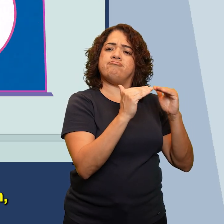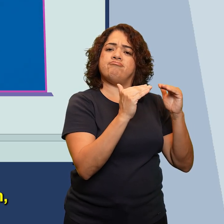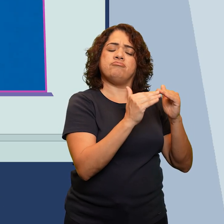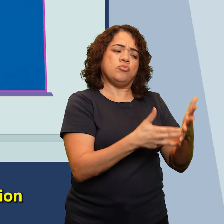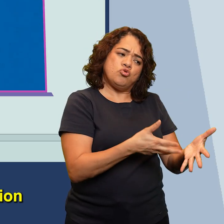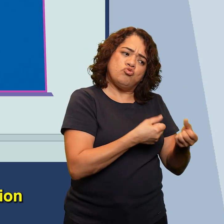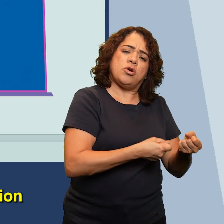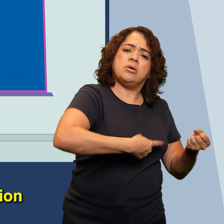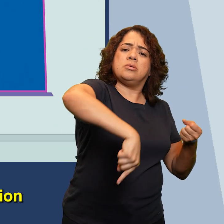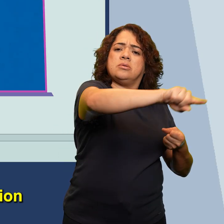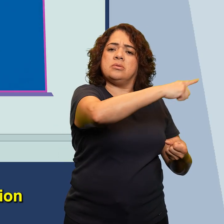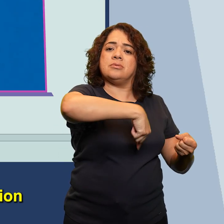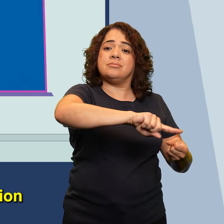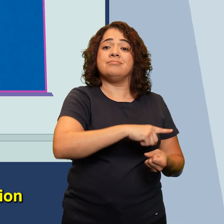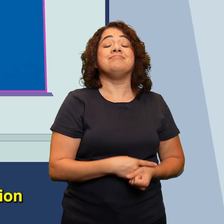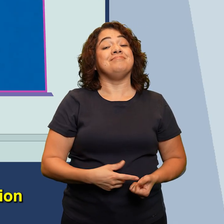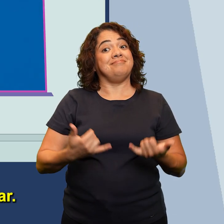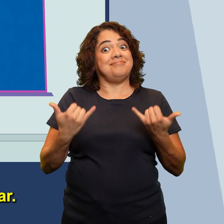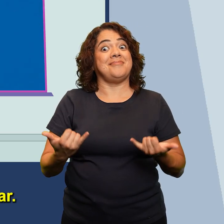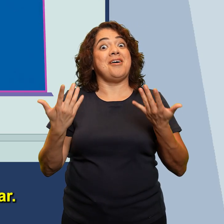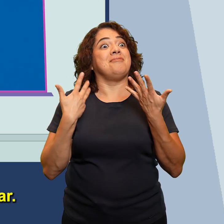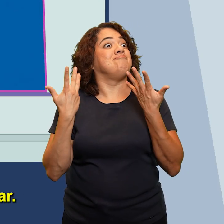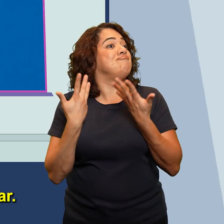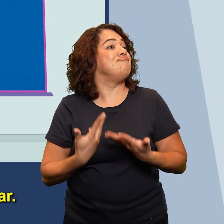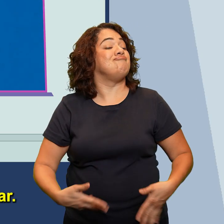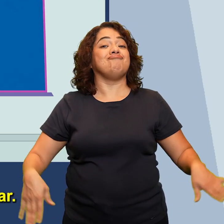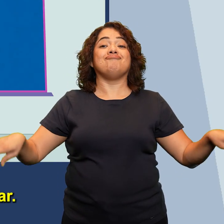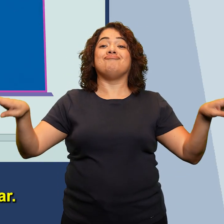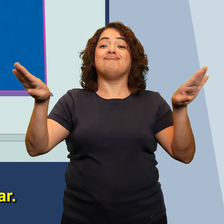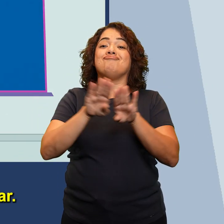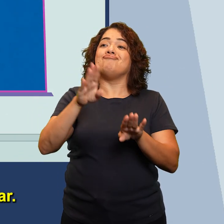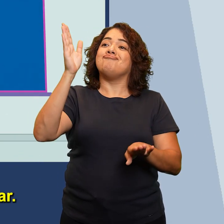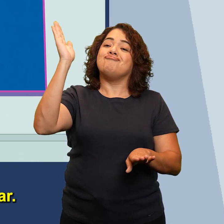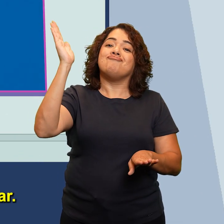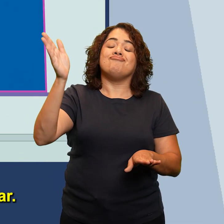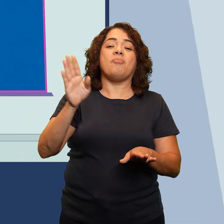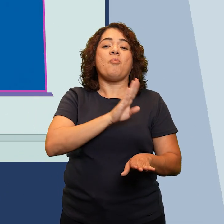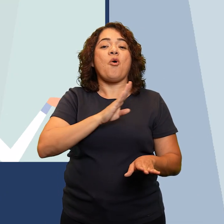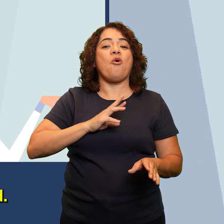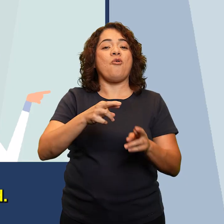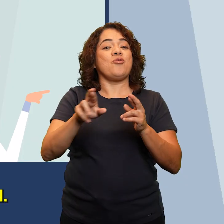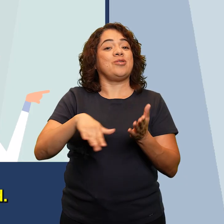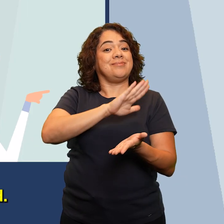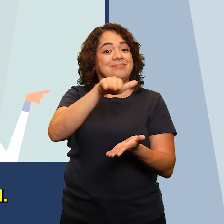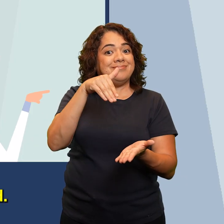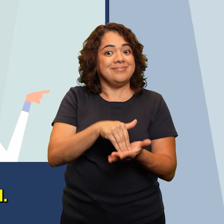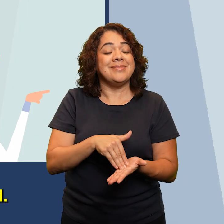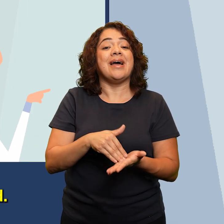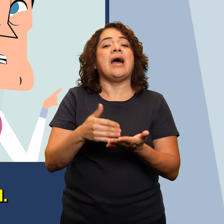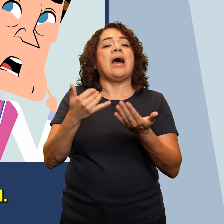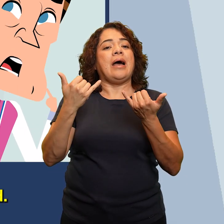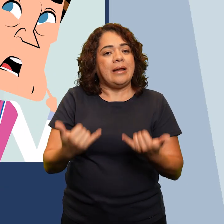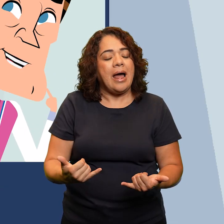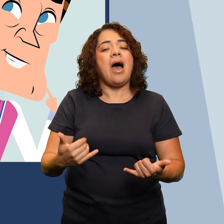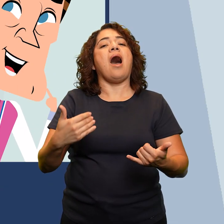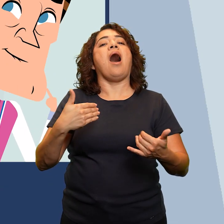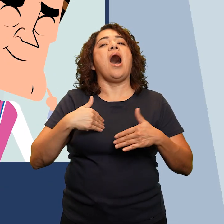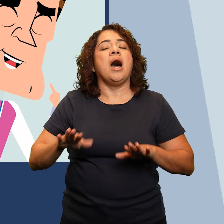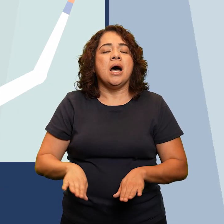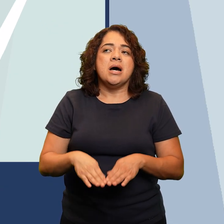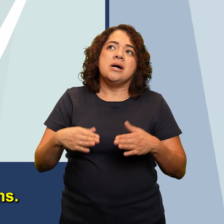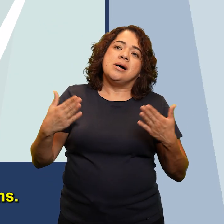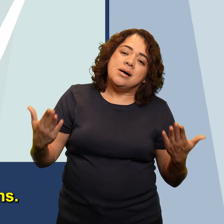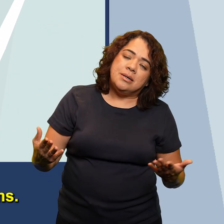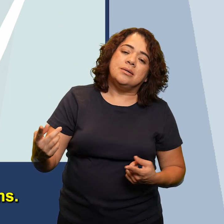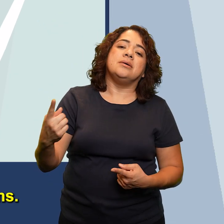ladies and gentlemen, that concludes my introduction to being on the board of a regional center seminar. At this time, I am obligated, I